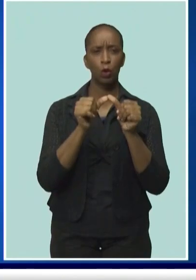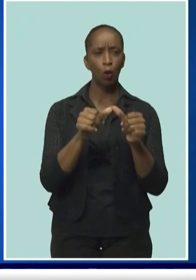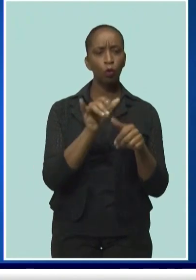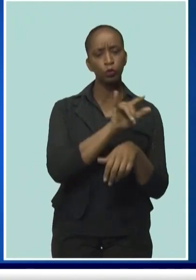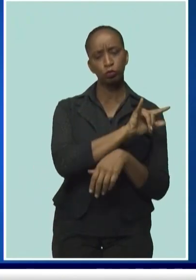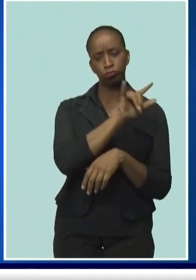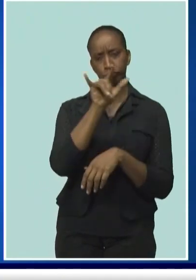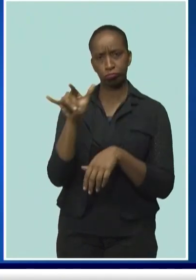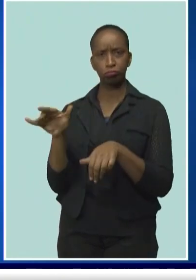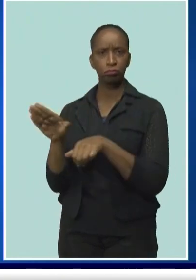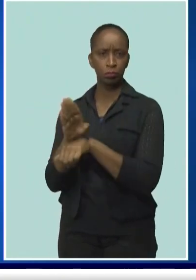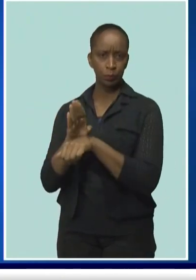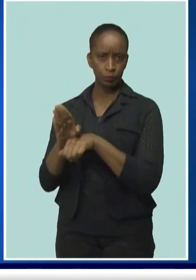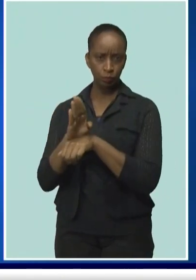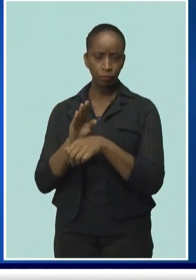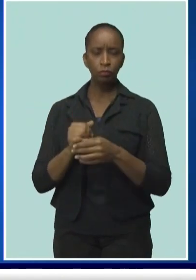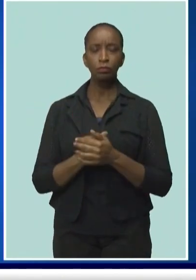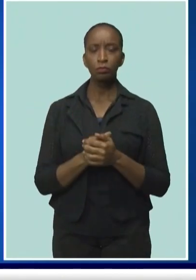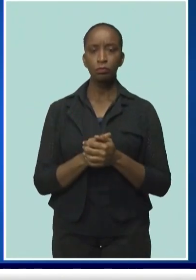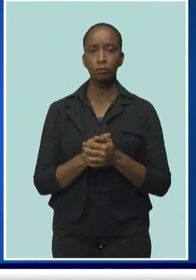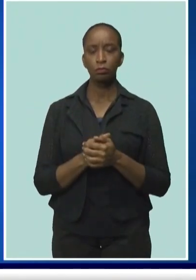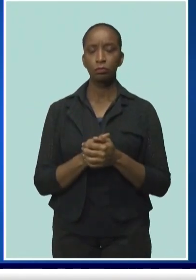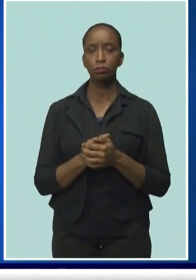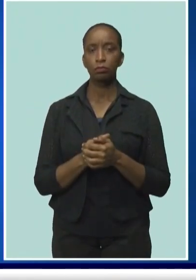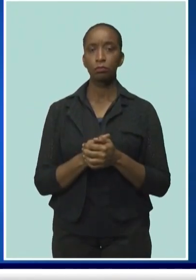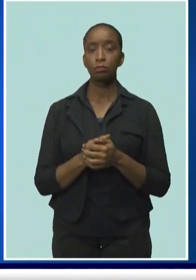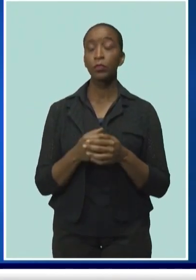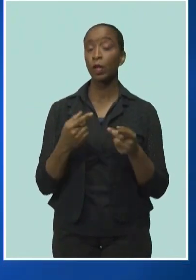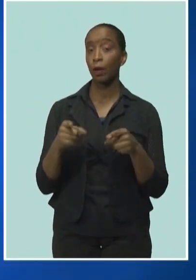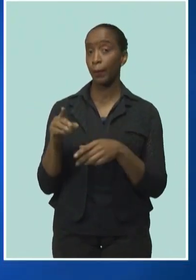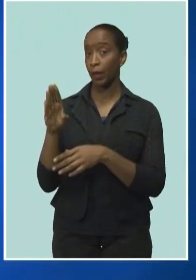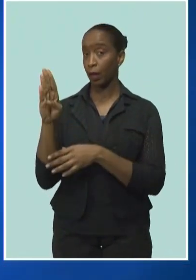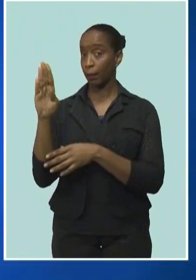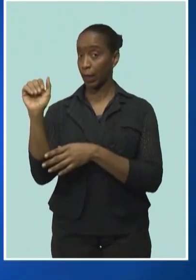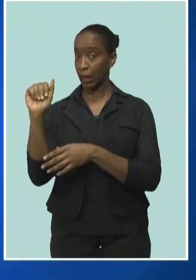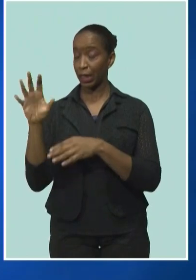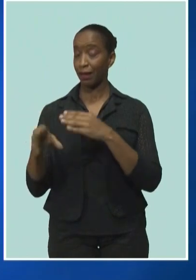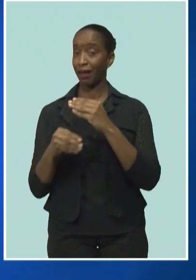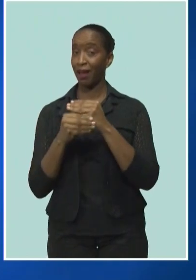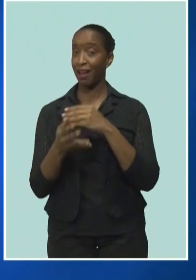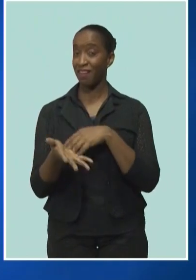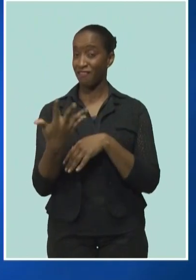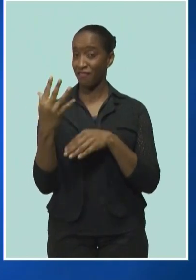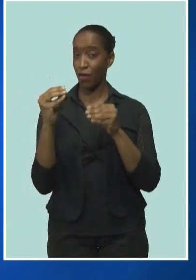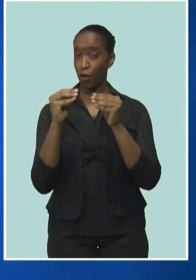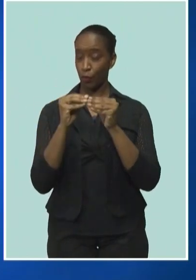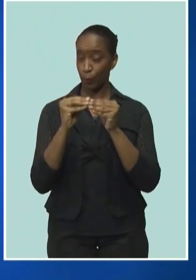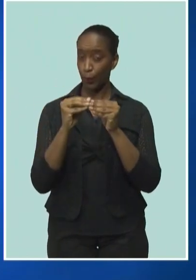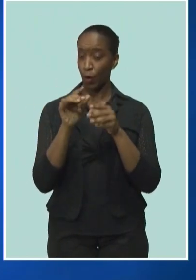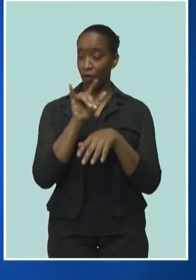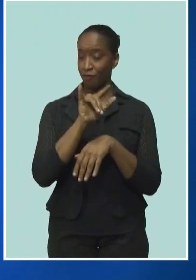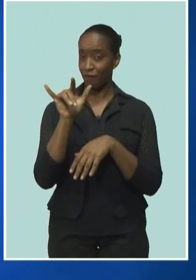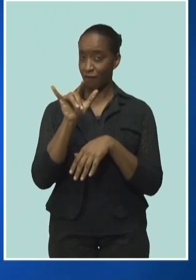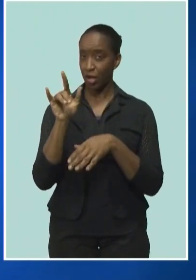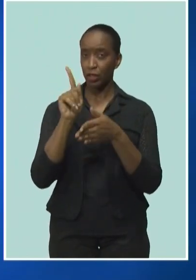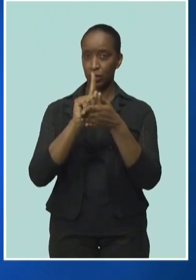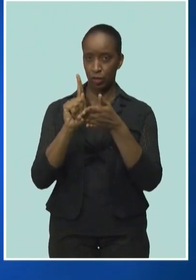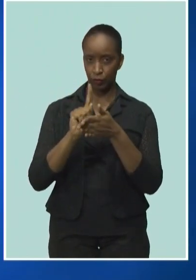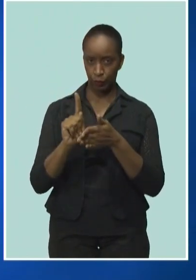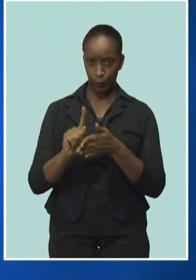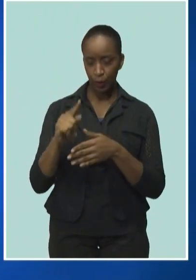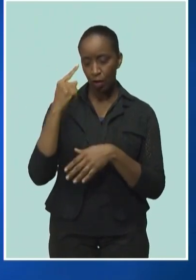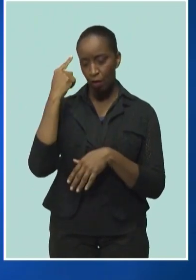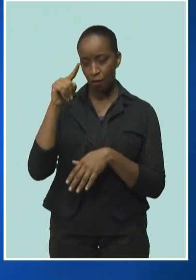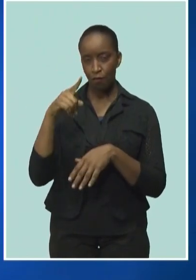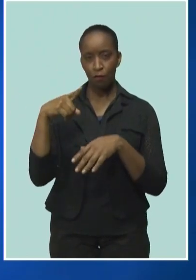last October the 29th, British Airways added additional 5 flights per week for the winter season from